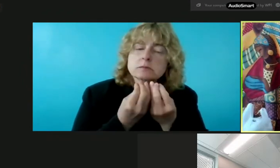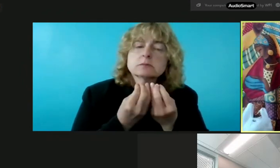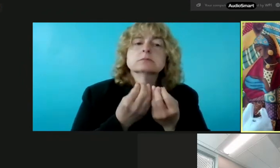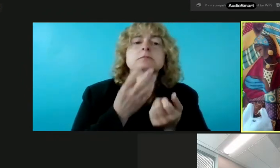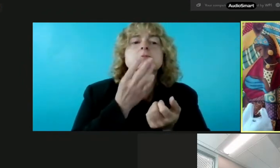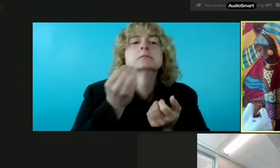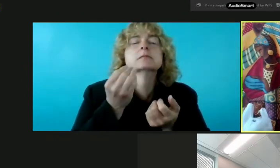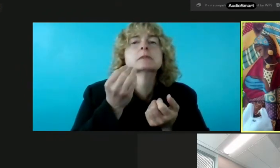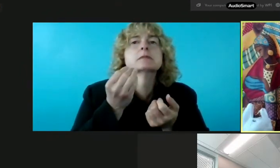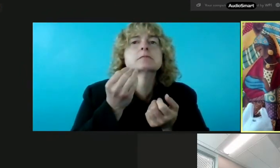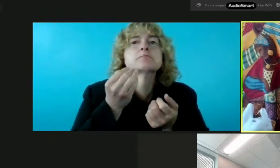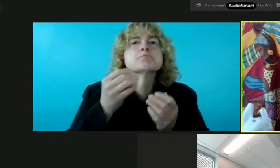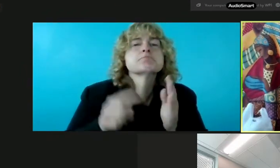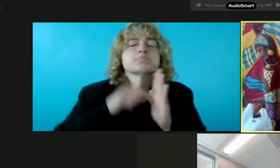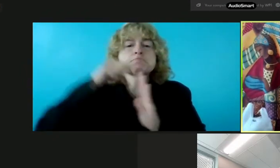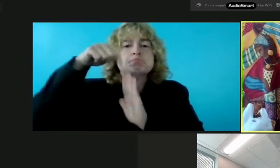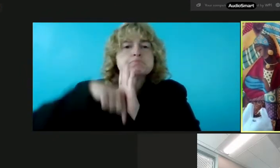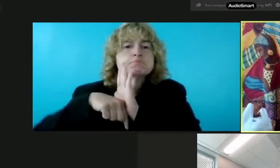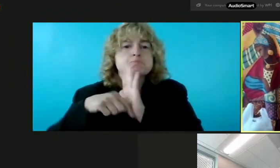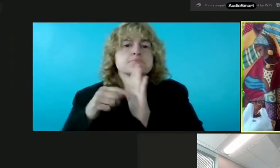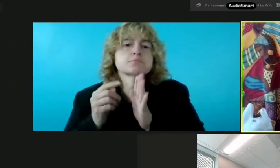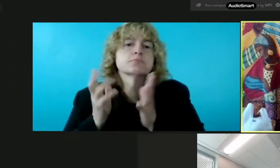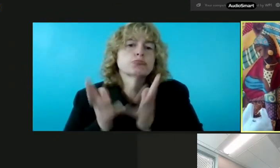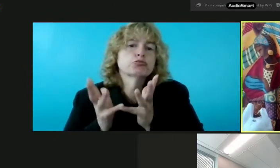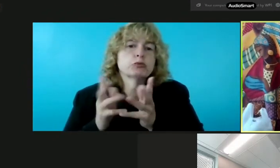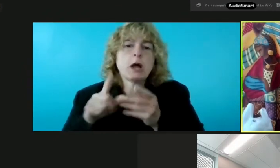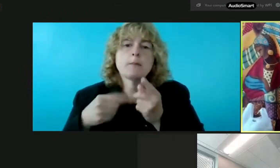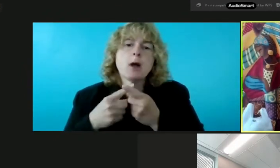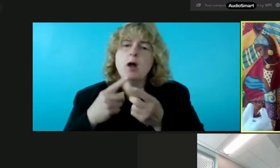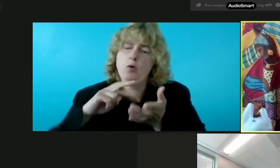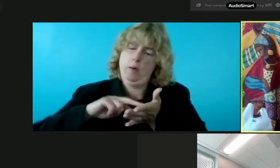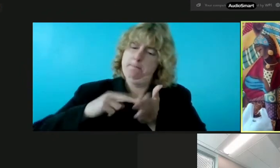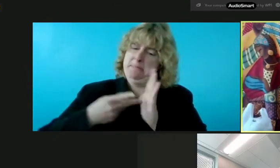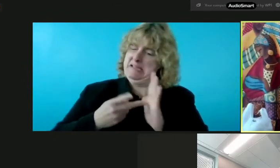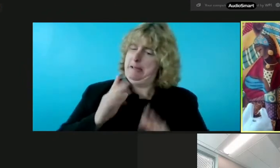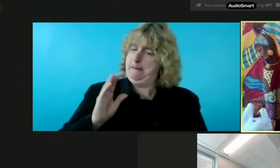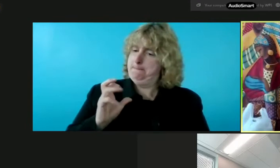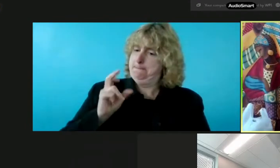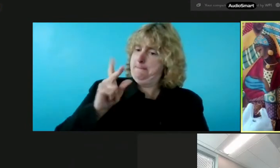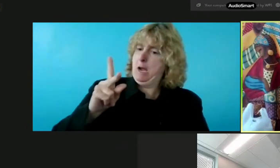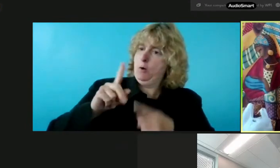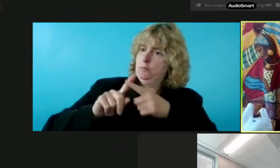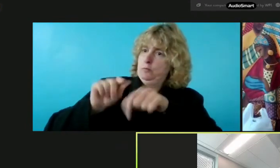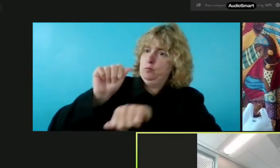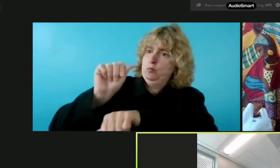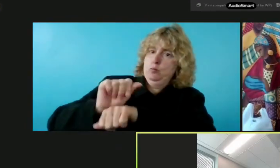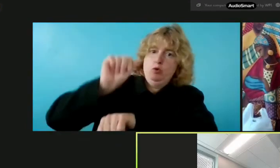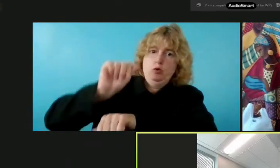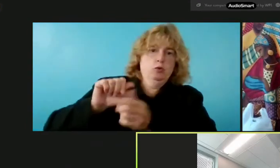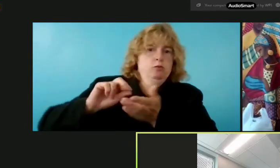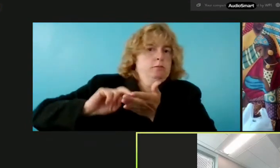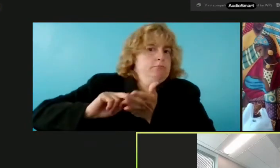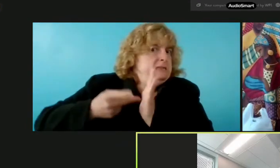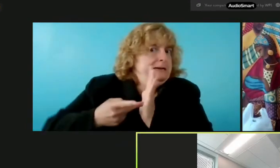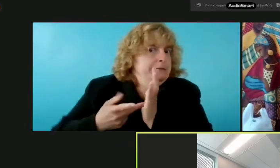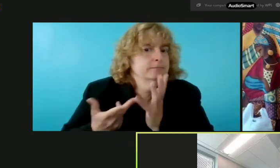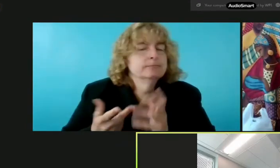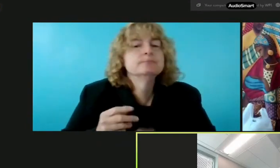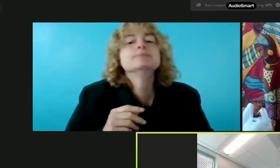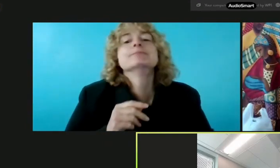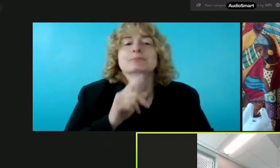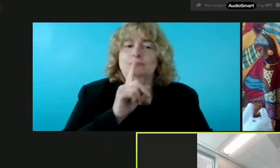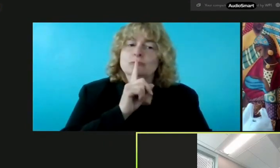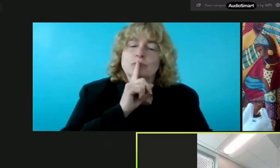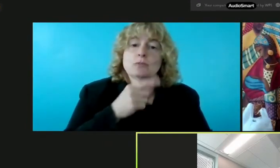let's go into a conversation about what does this mean about back to work? Sure. So I'm